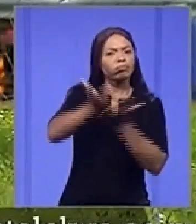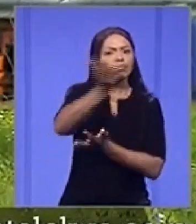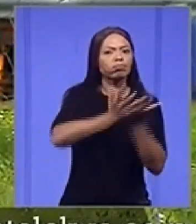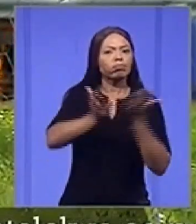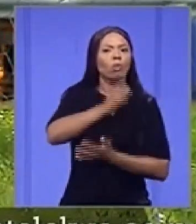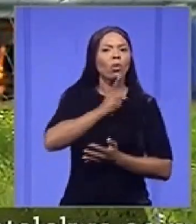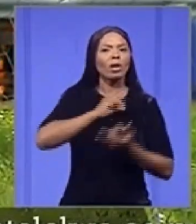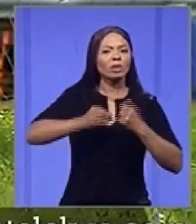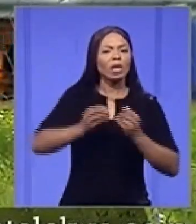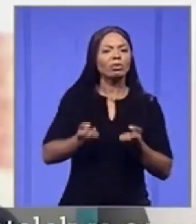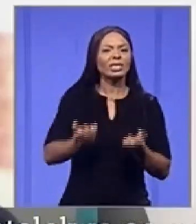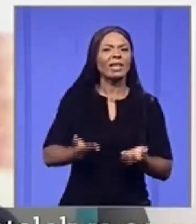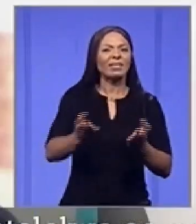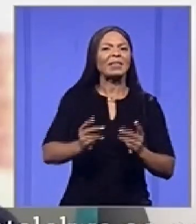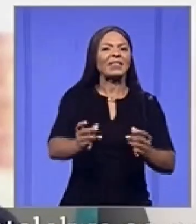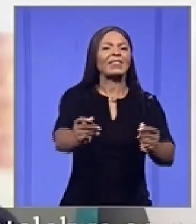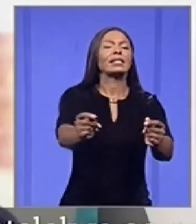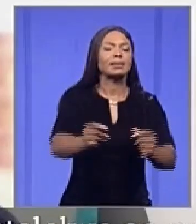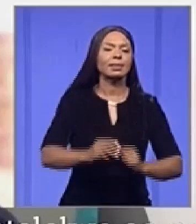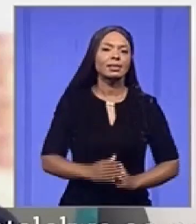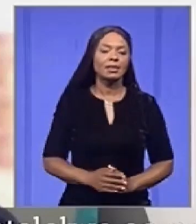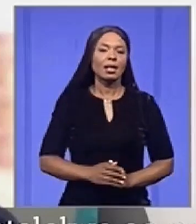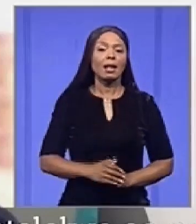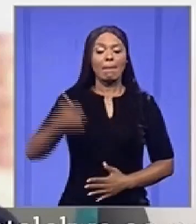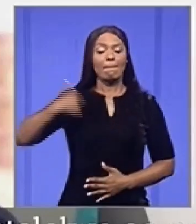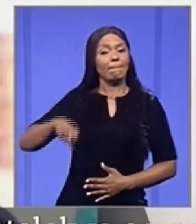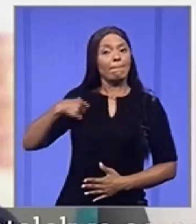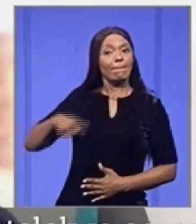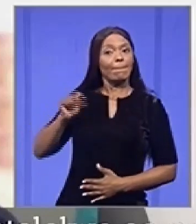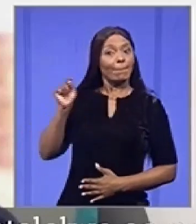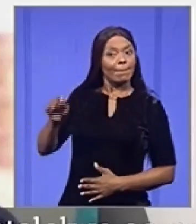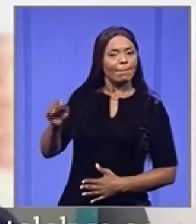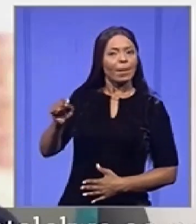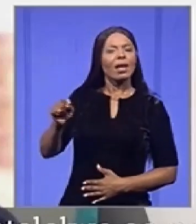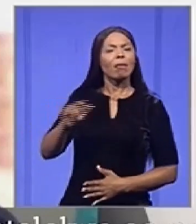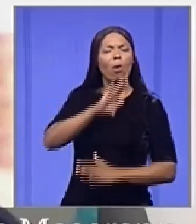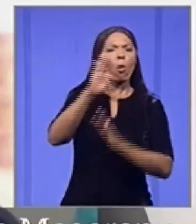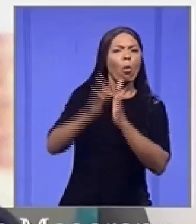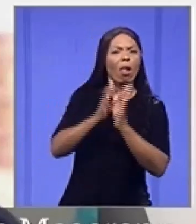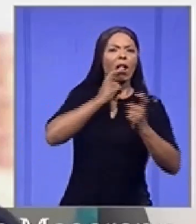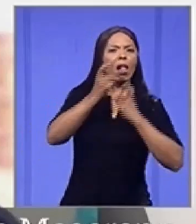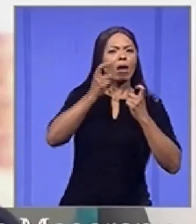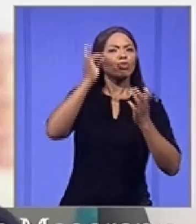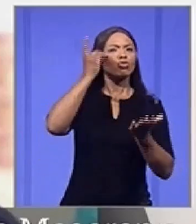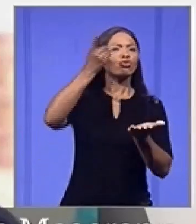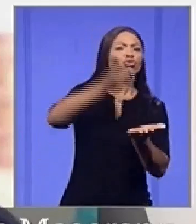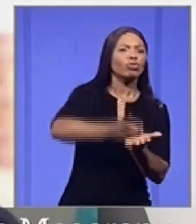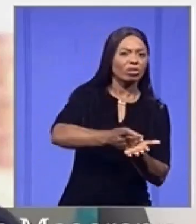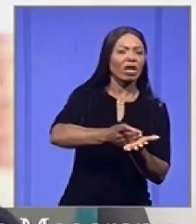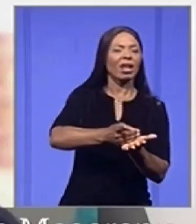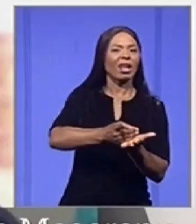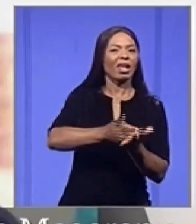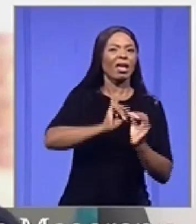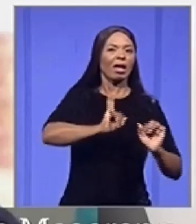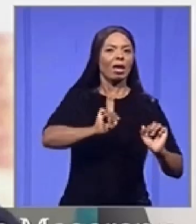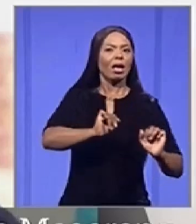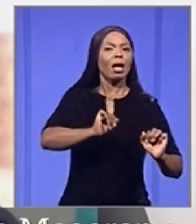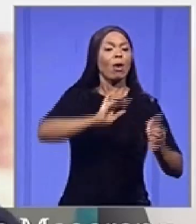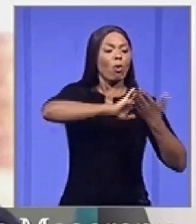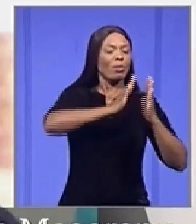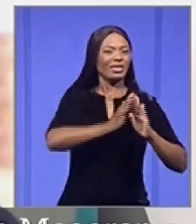phanyo ya ditshebeletso. The municipality has noted the decision of the residents